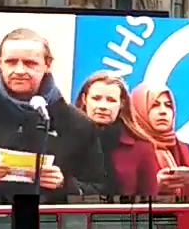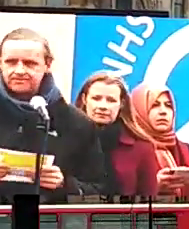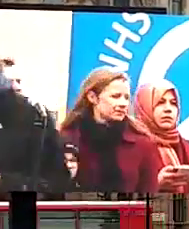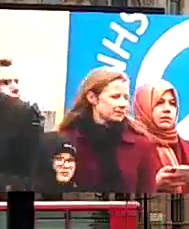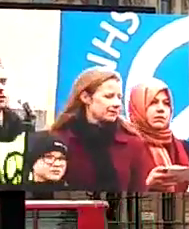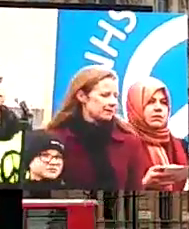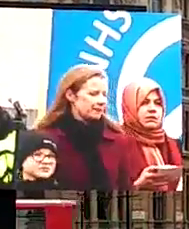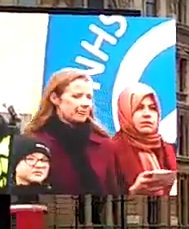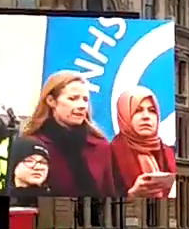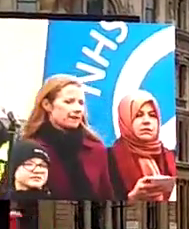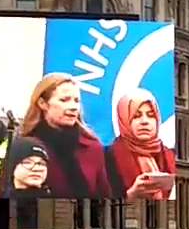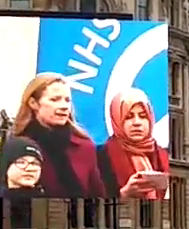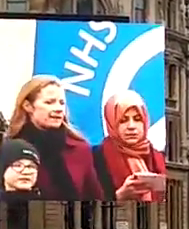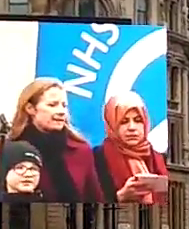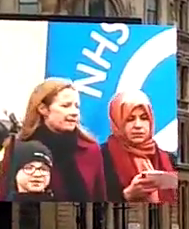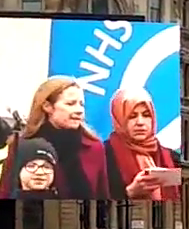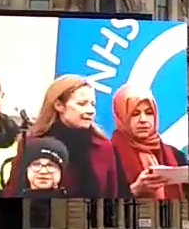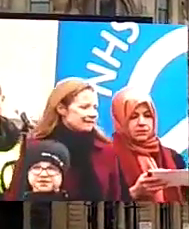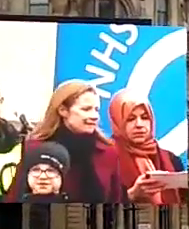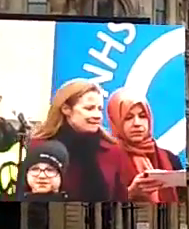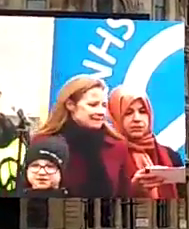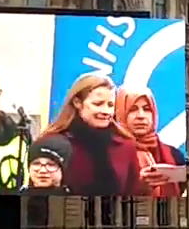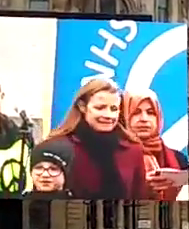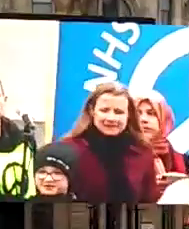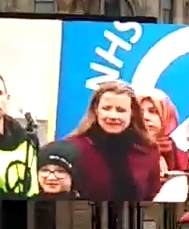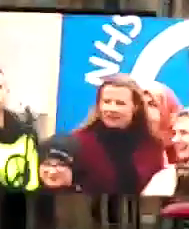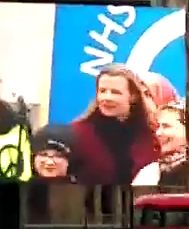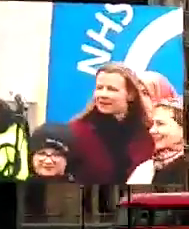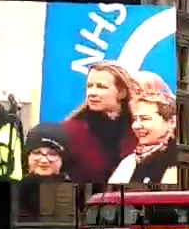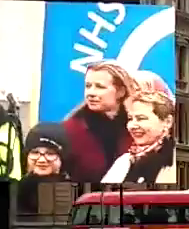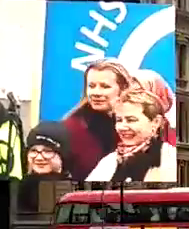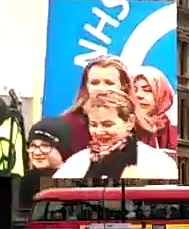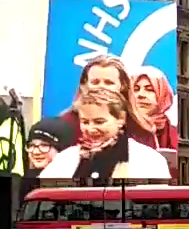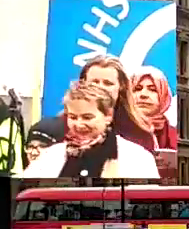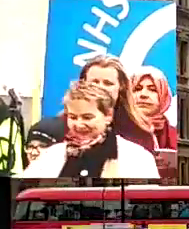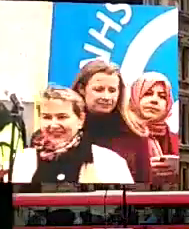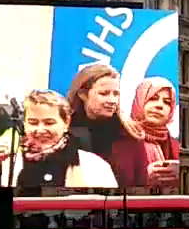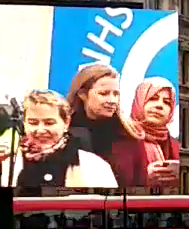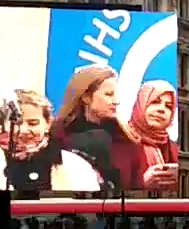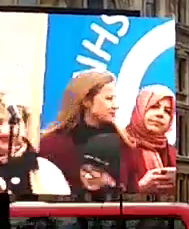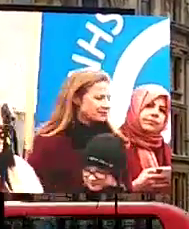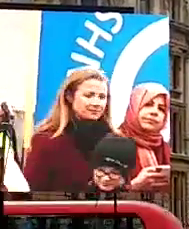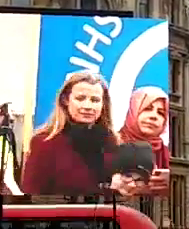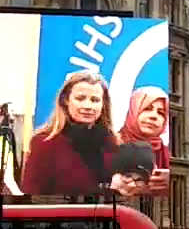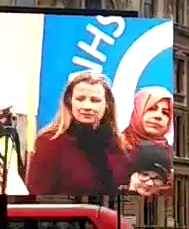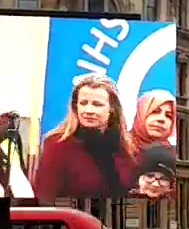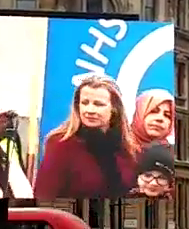Thank you.